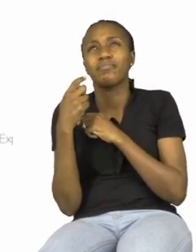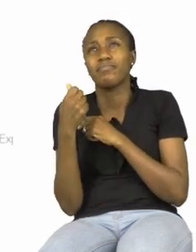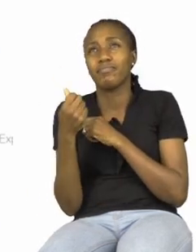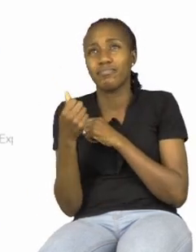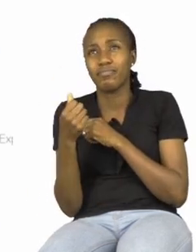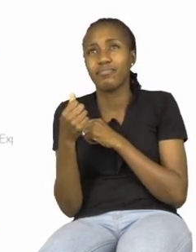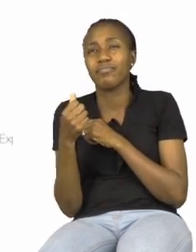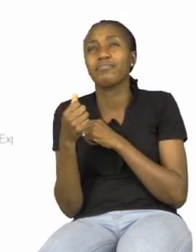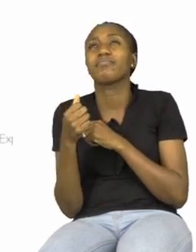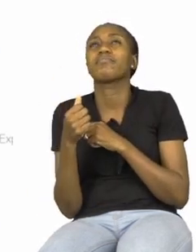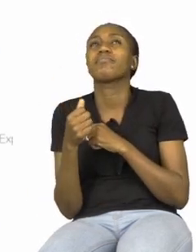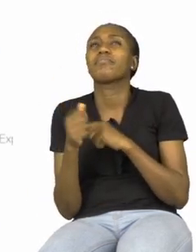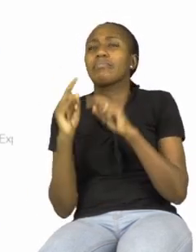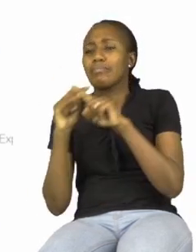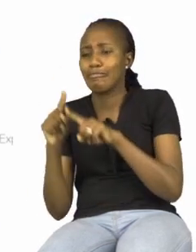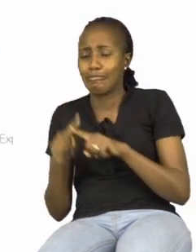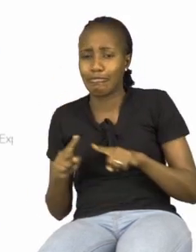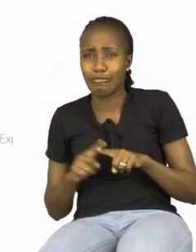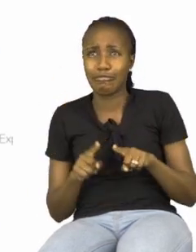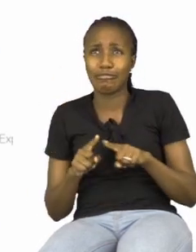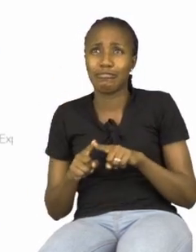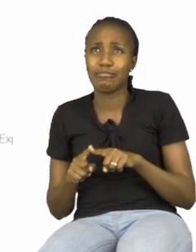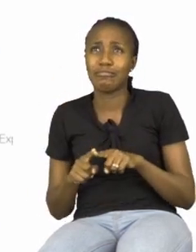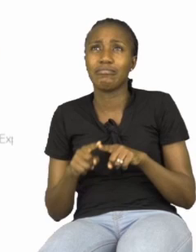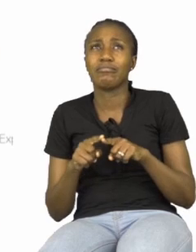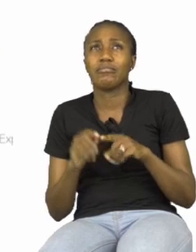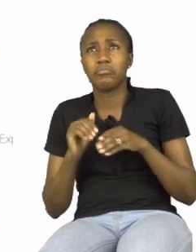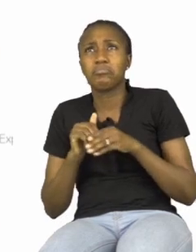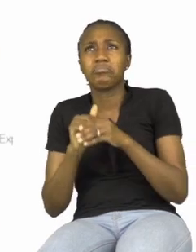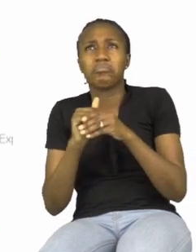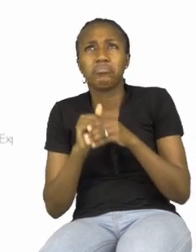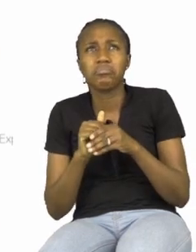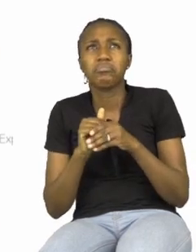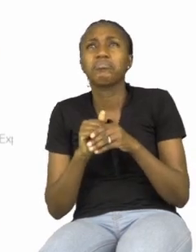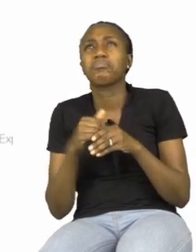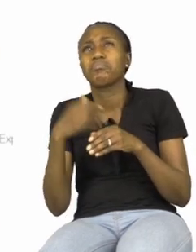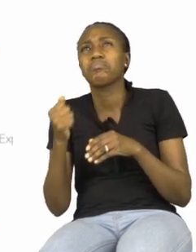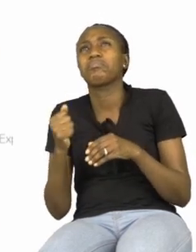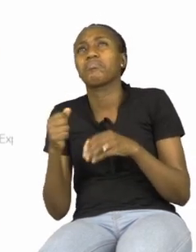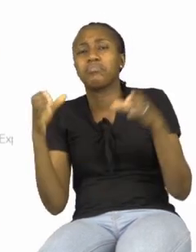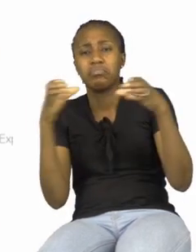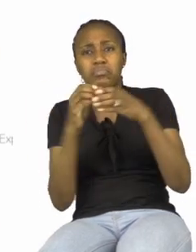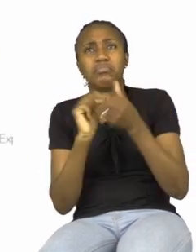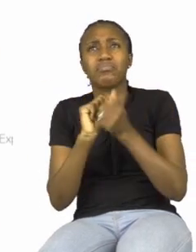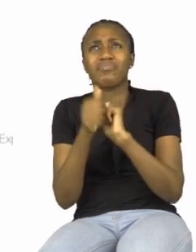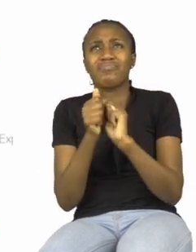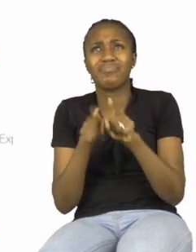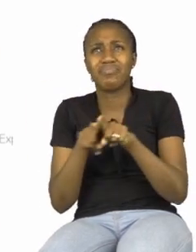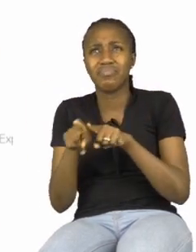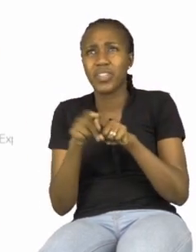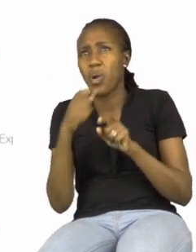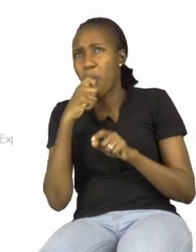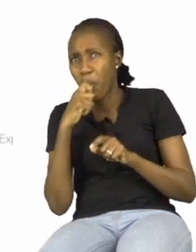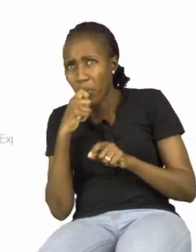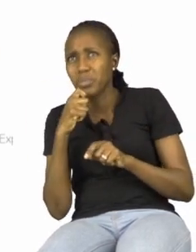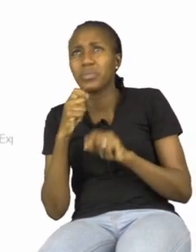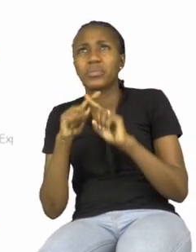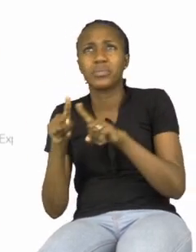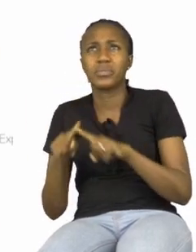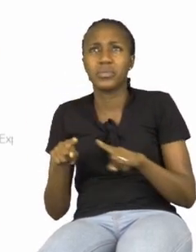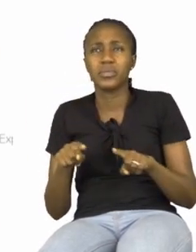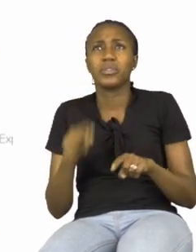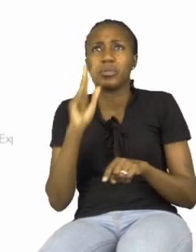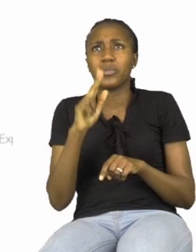we've got various portfolios. So we've got a tours portfolio, we've got a leagues portfolio, we've got umpires, and then we've got a player